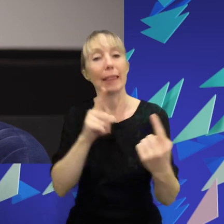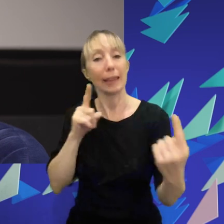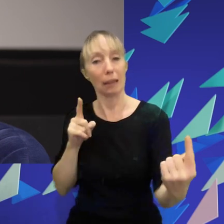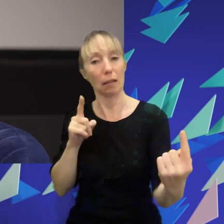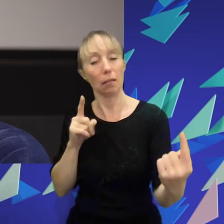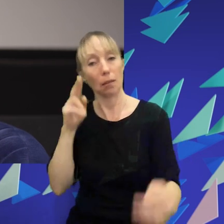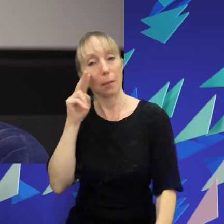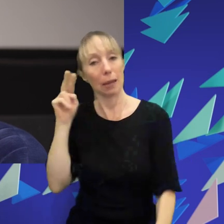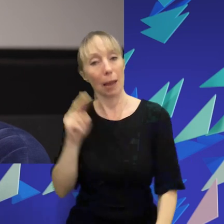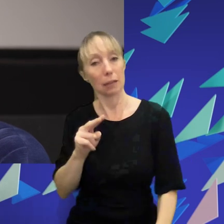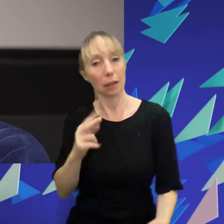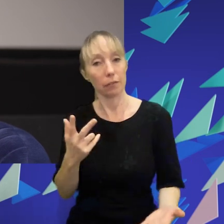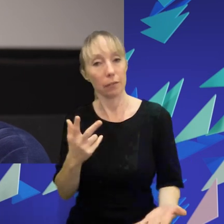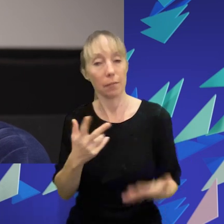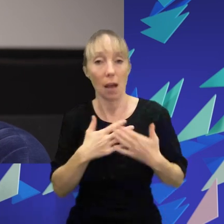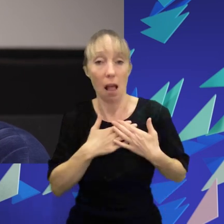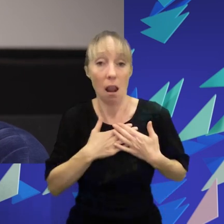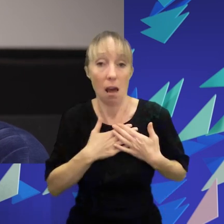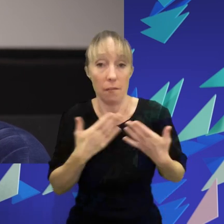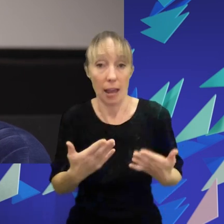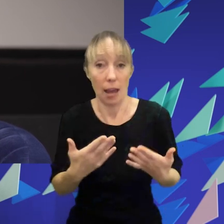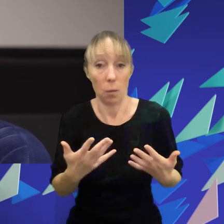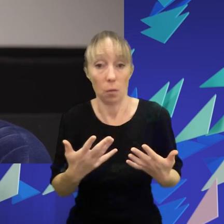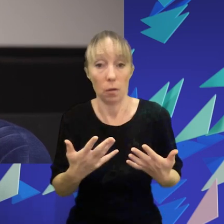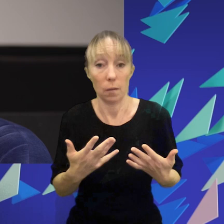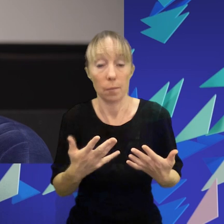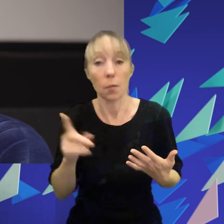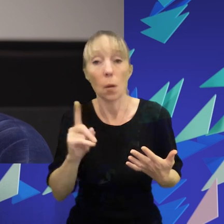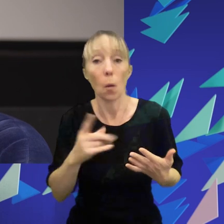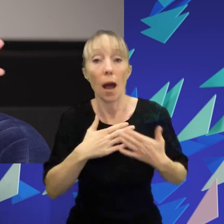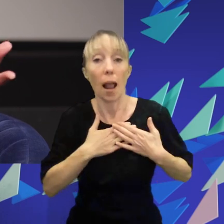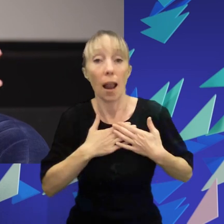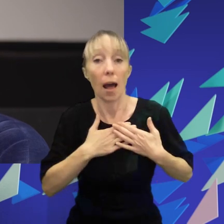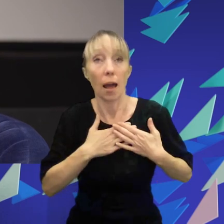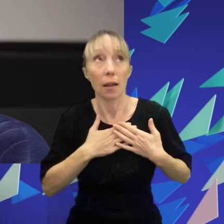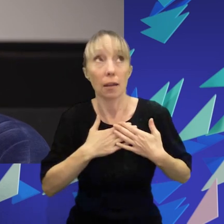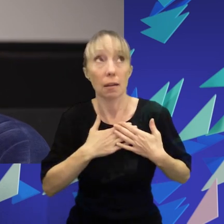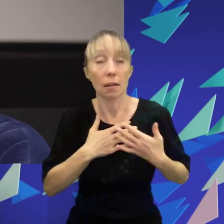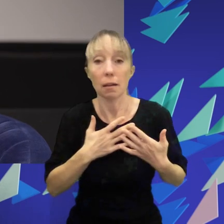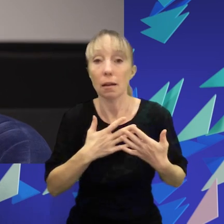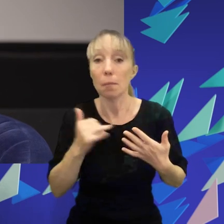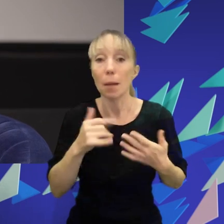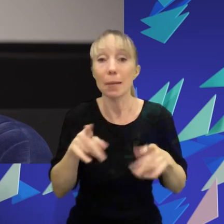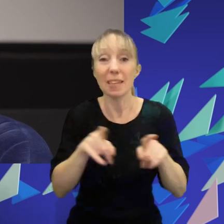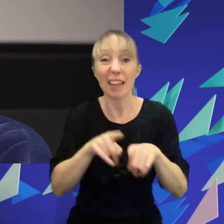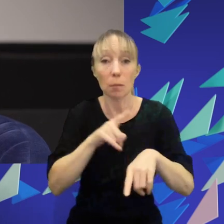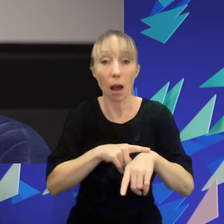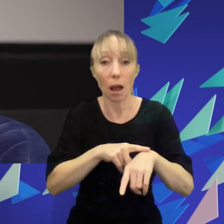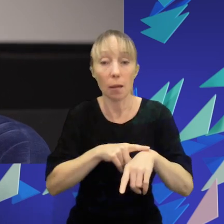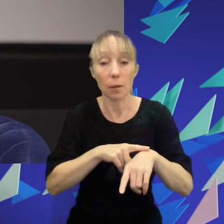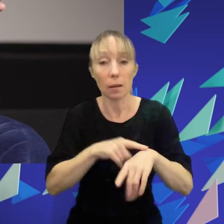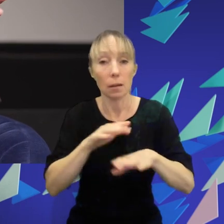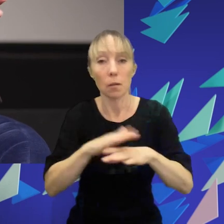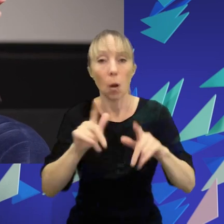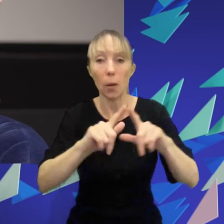perspective. So yeah, I love now. I think now what I like that in sometimes in the same moment is